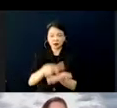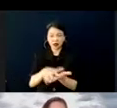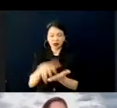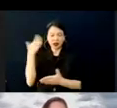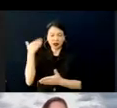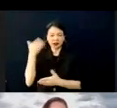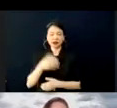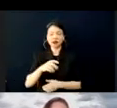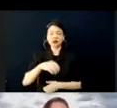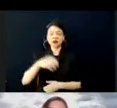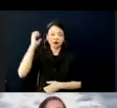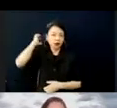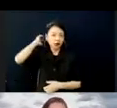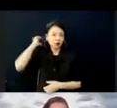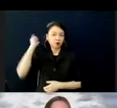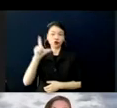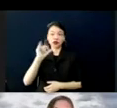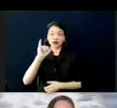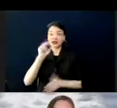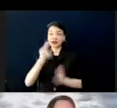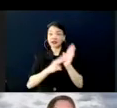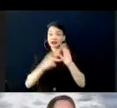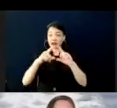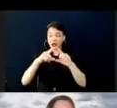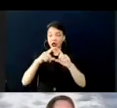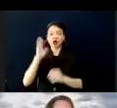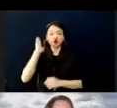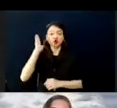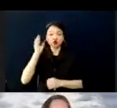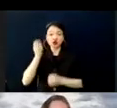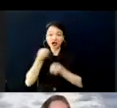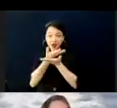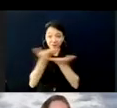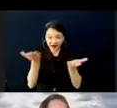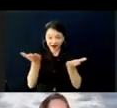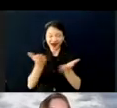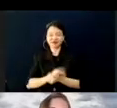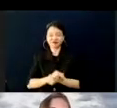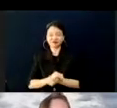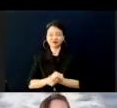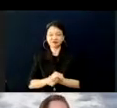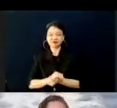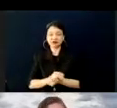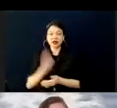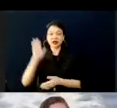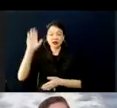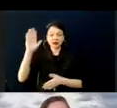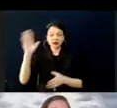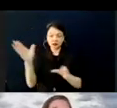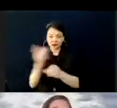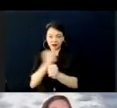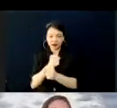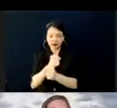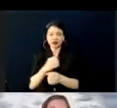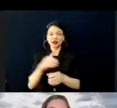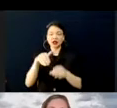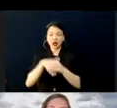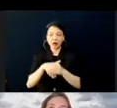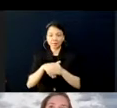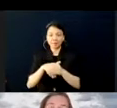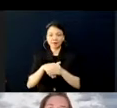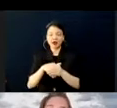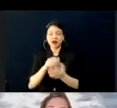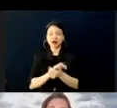both Indonesian and English that I very much hope that you will read and will be sharing with you after the